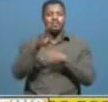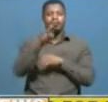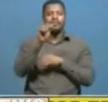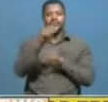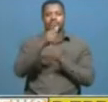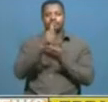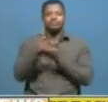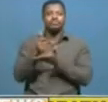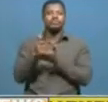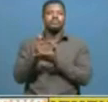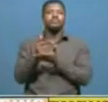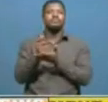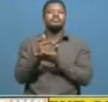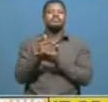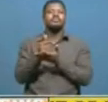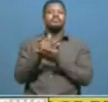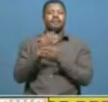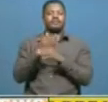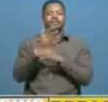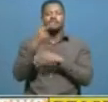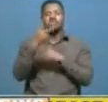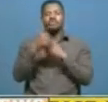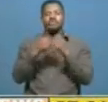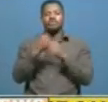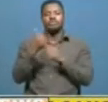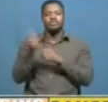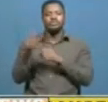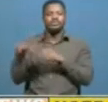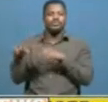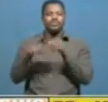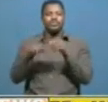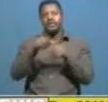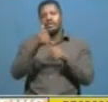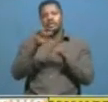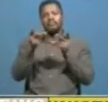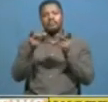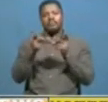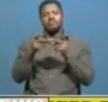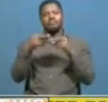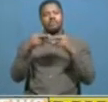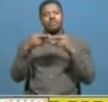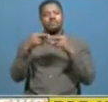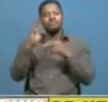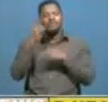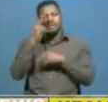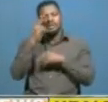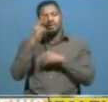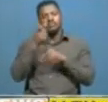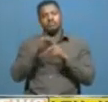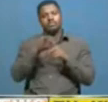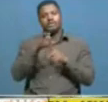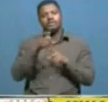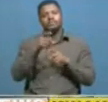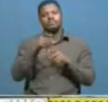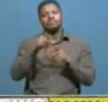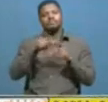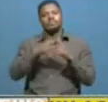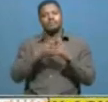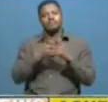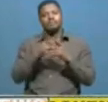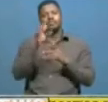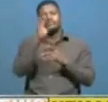help an aunt. After 2 years, she moved to another relative, an uncle, from where her journey in search